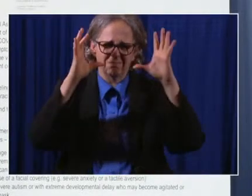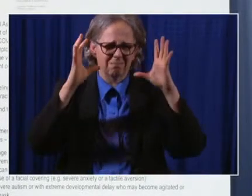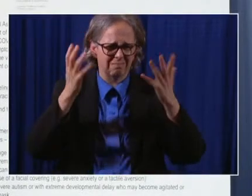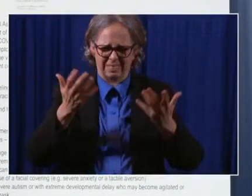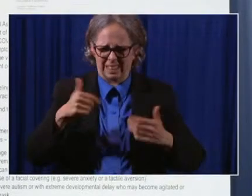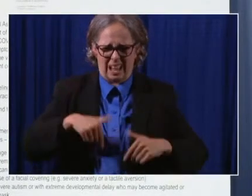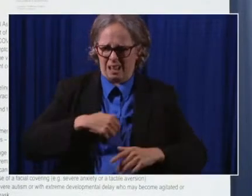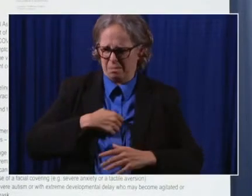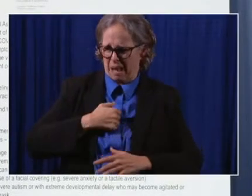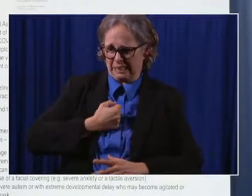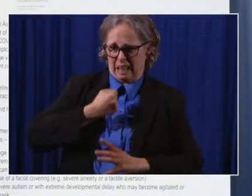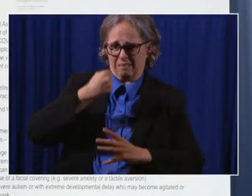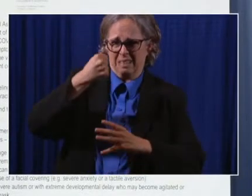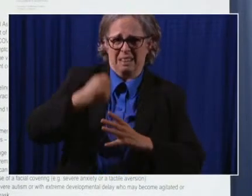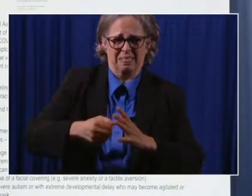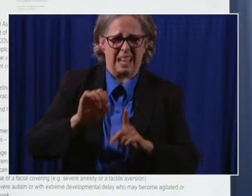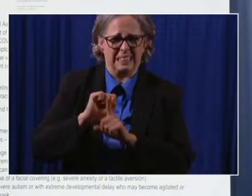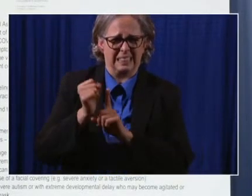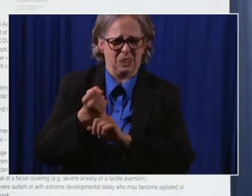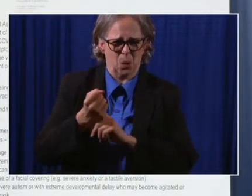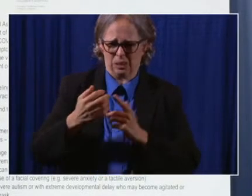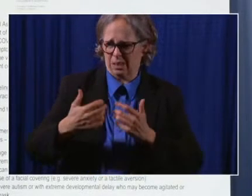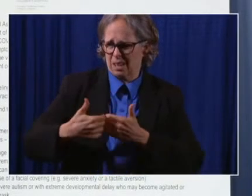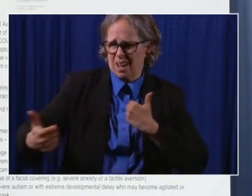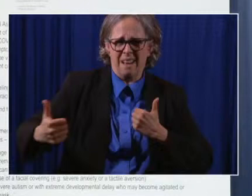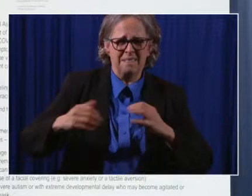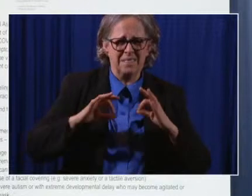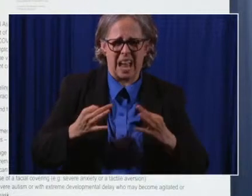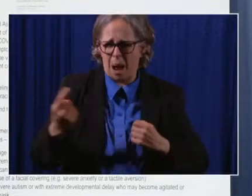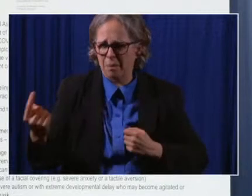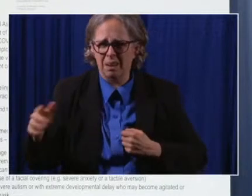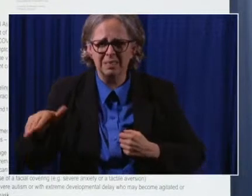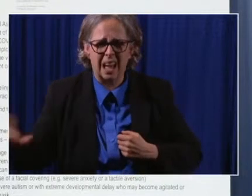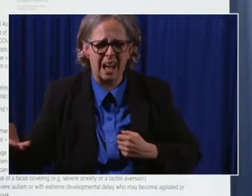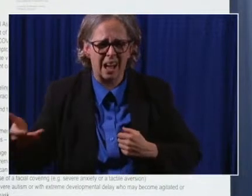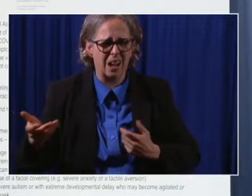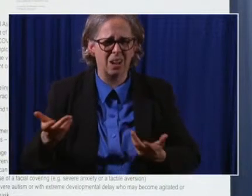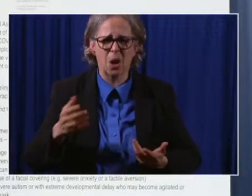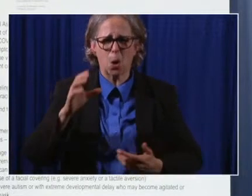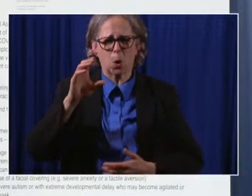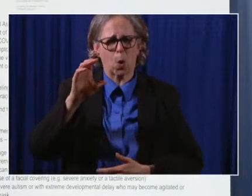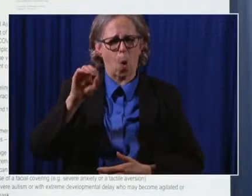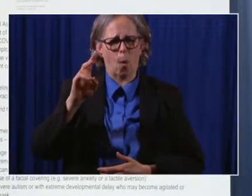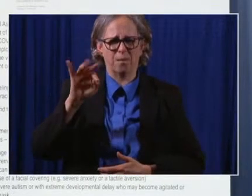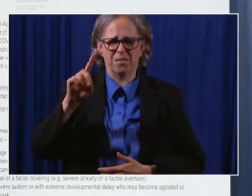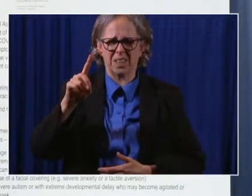There's many bad things about COVID, but that's certainly one of them.